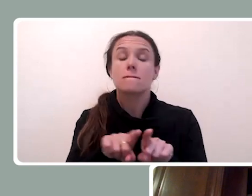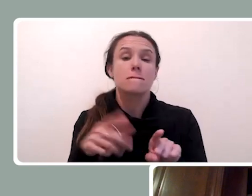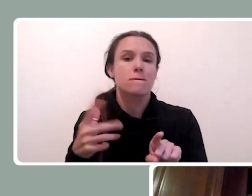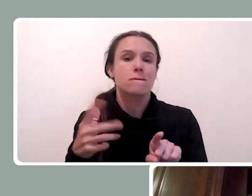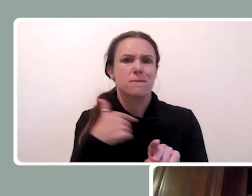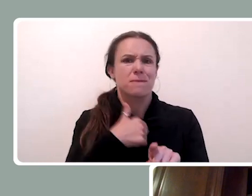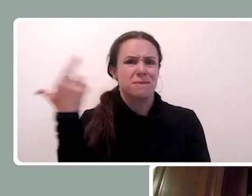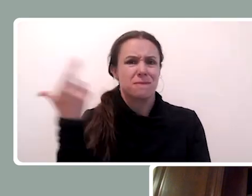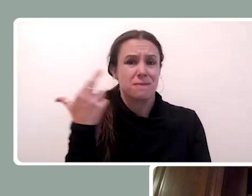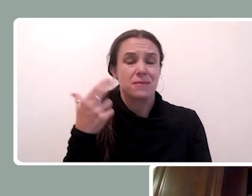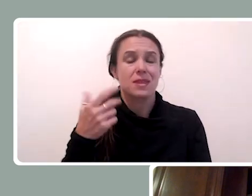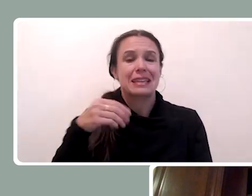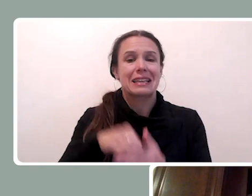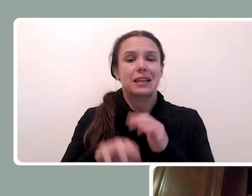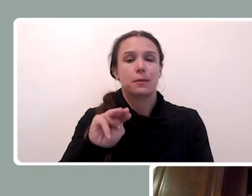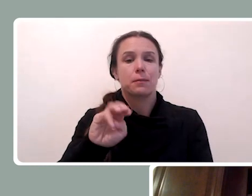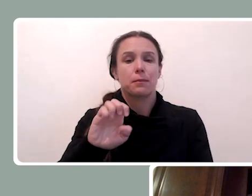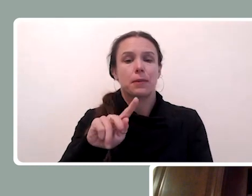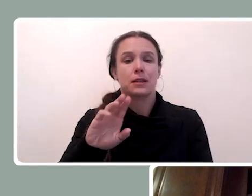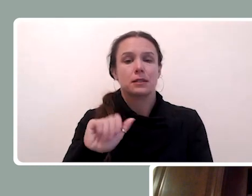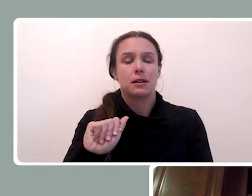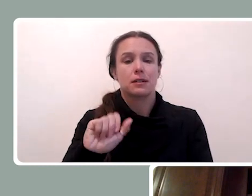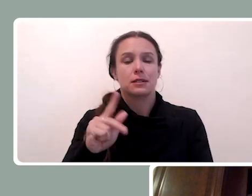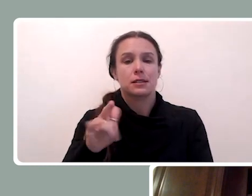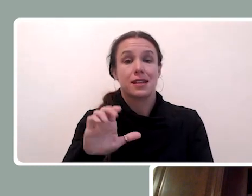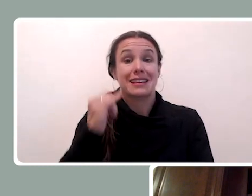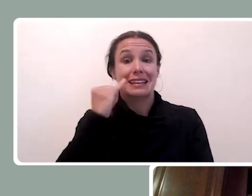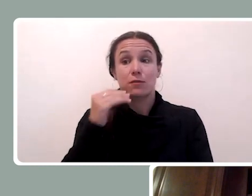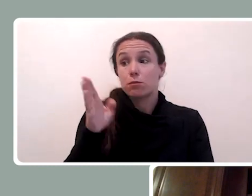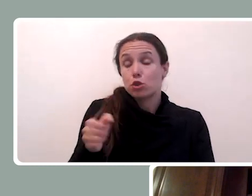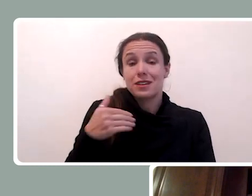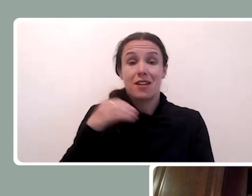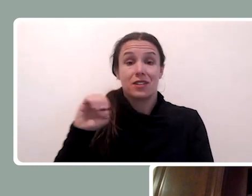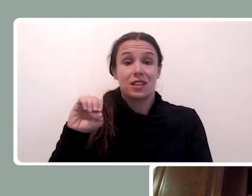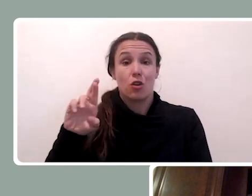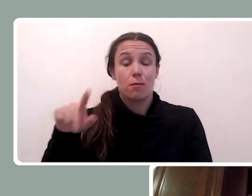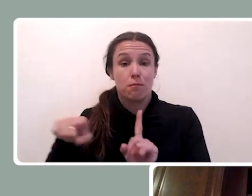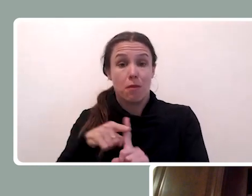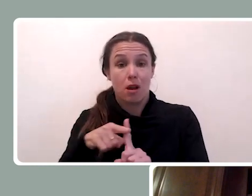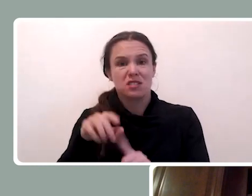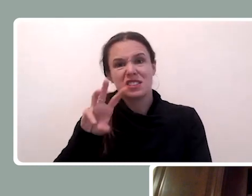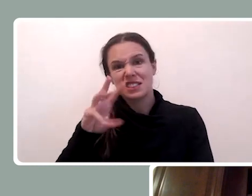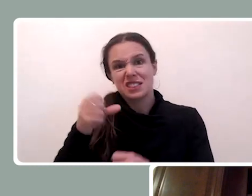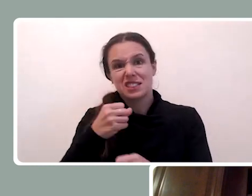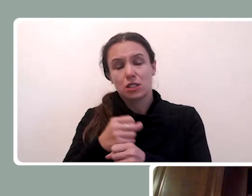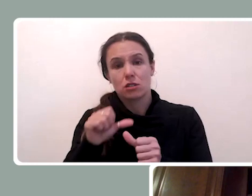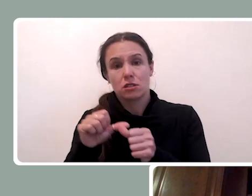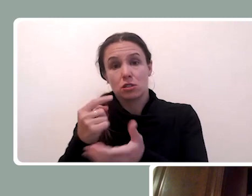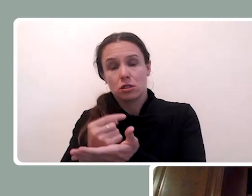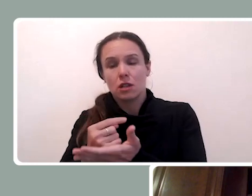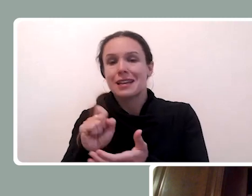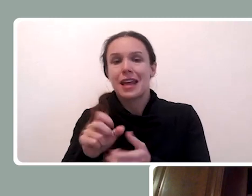is even in the metastatic setting, if someone has ER positive disease and it's been 6-7 years they've been on treatment, they can actually lose their estrogen